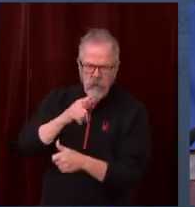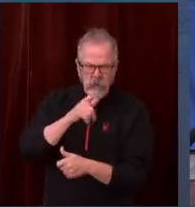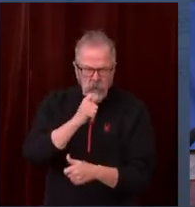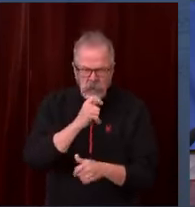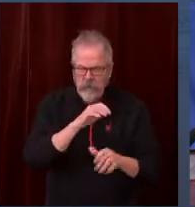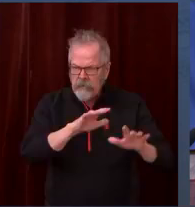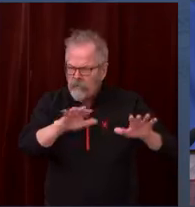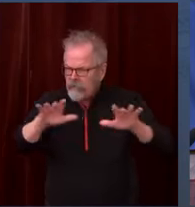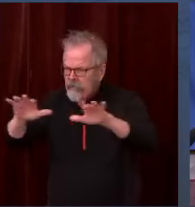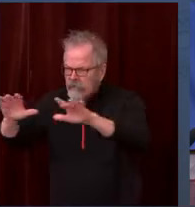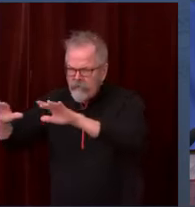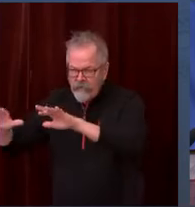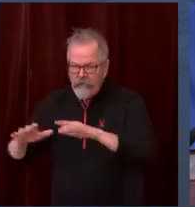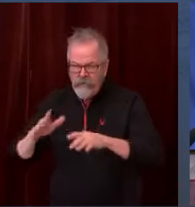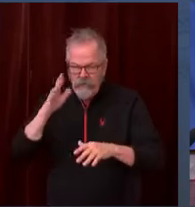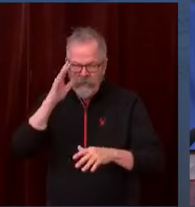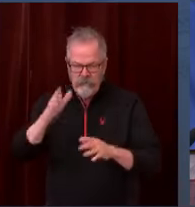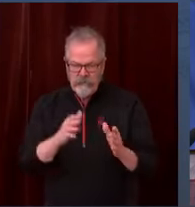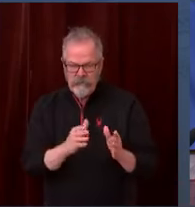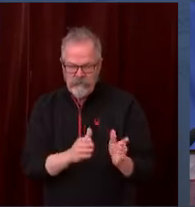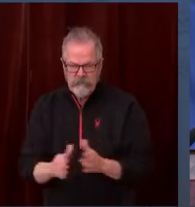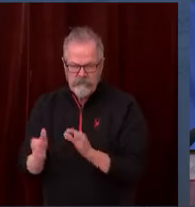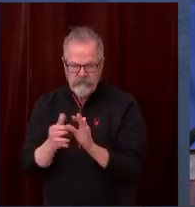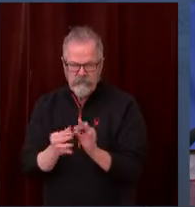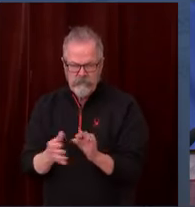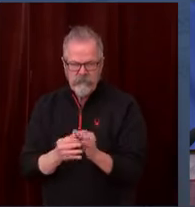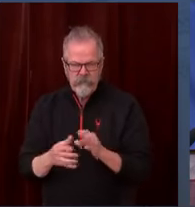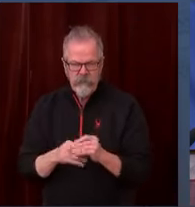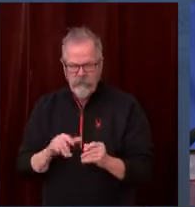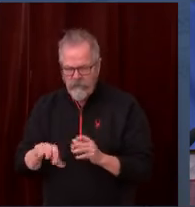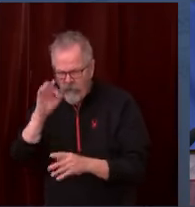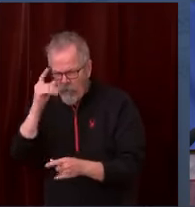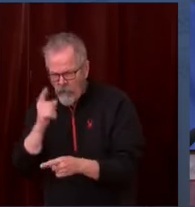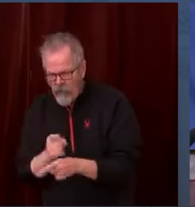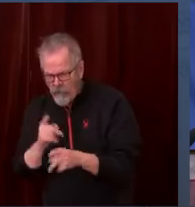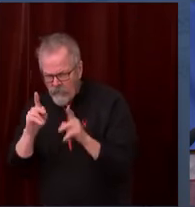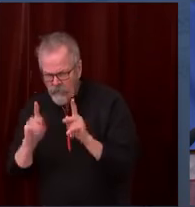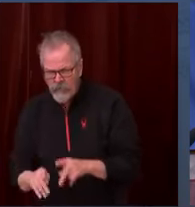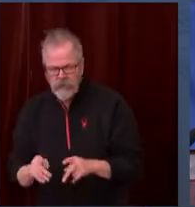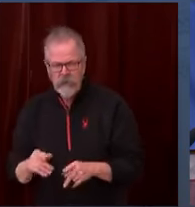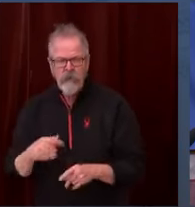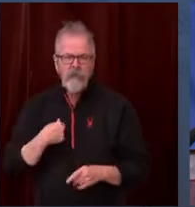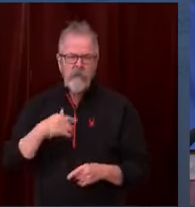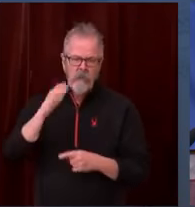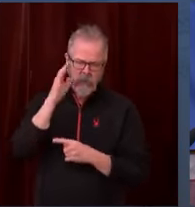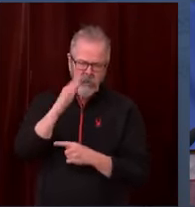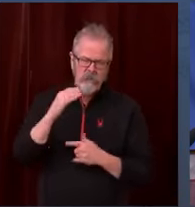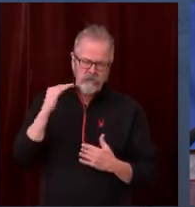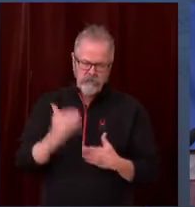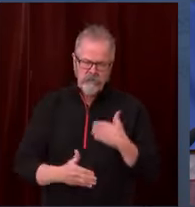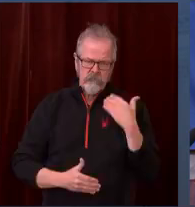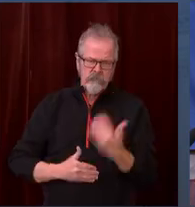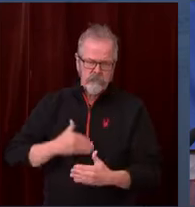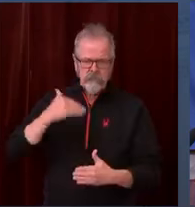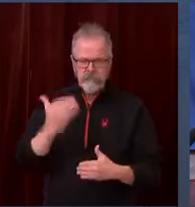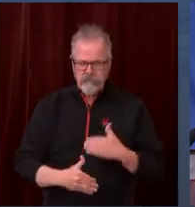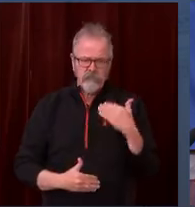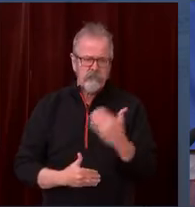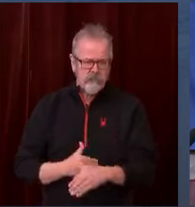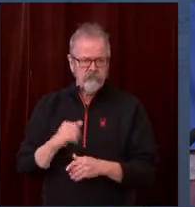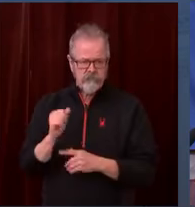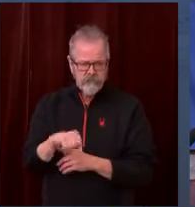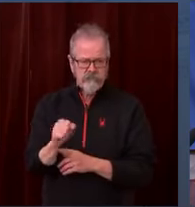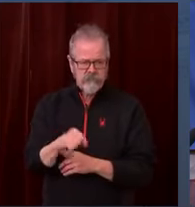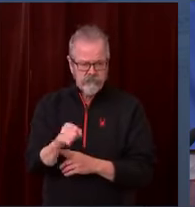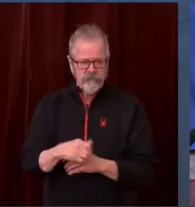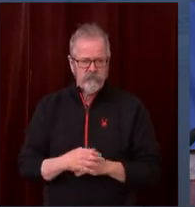a prosecutor to do that, and I'm confident that that will get done. On DOC, this is very challenging.